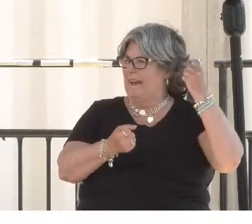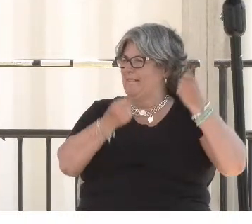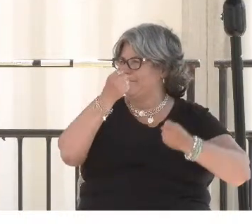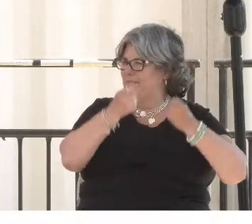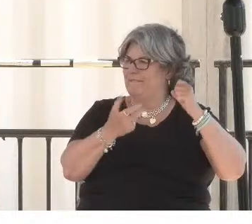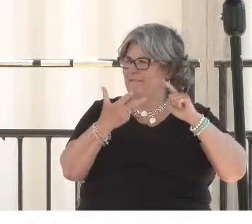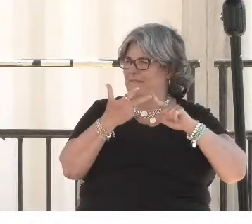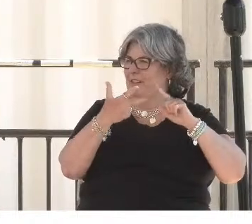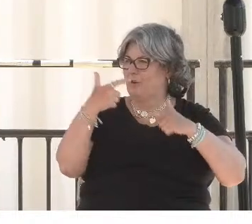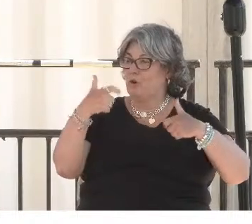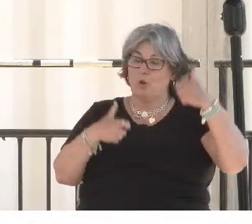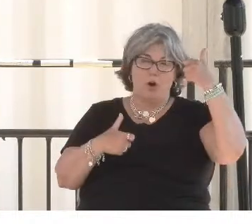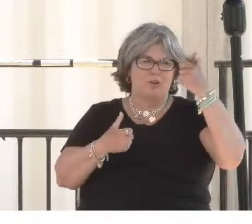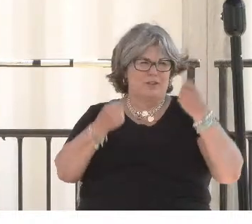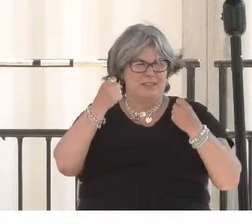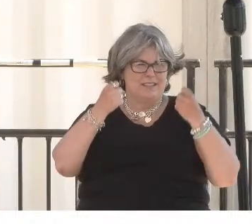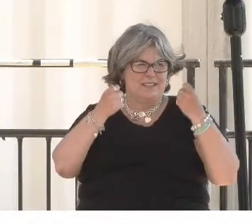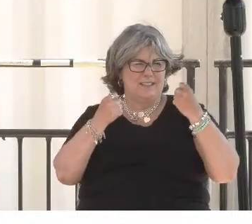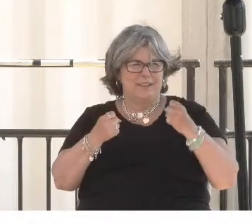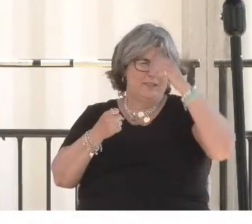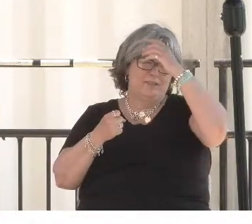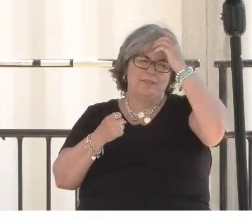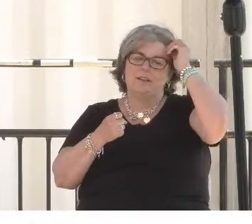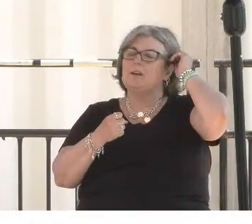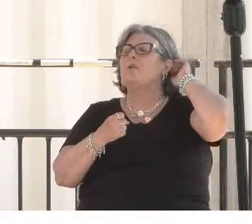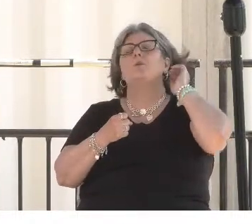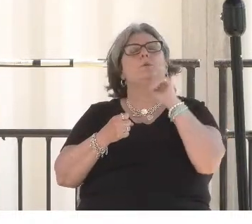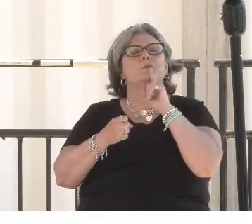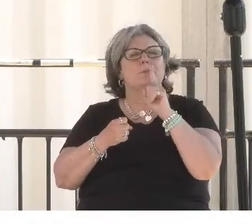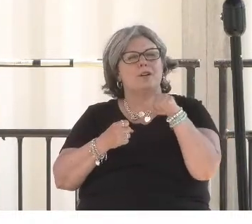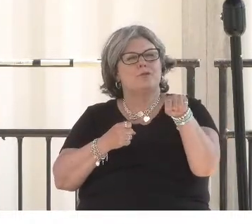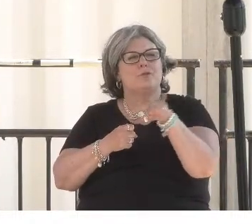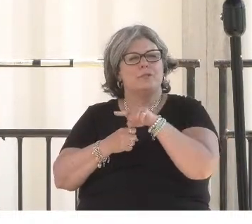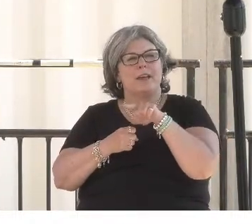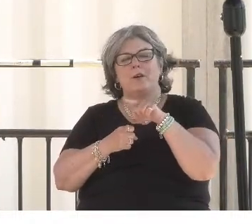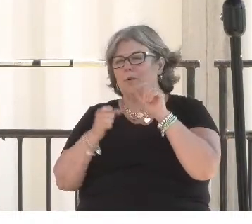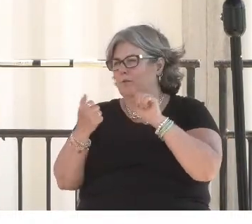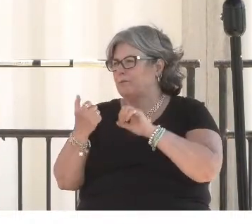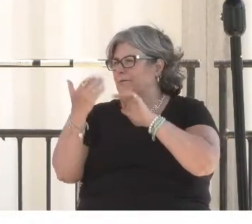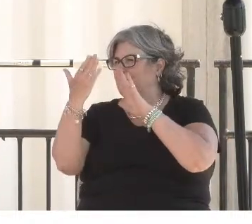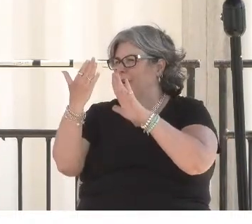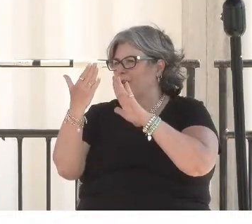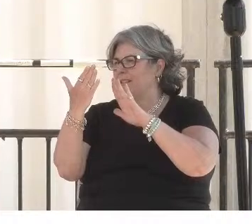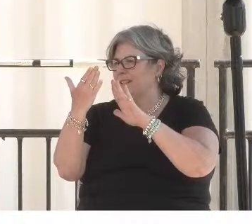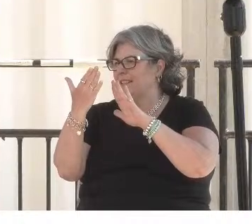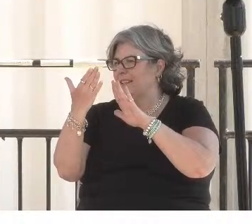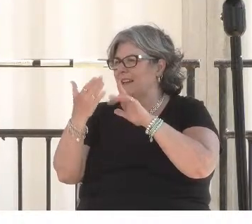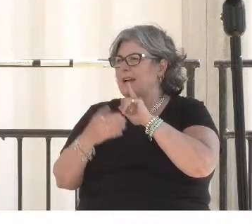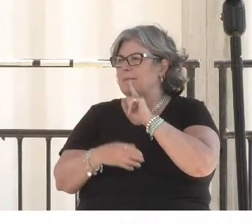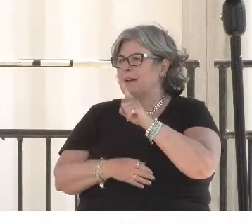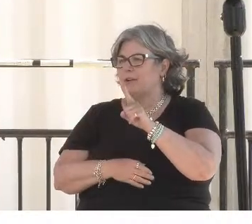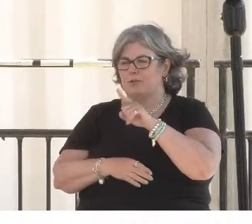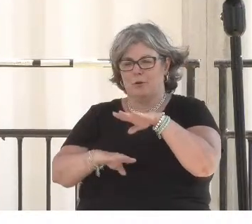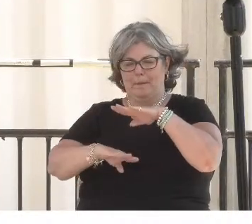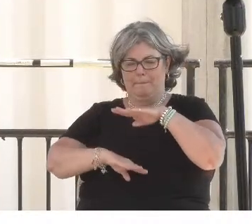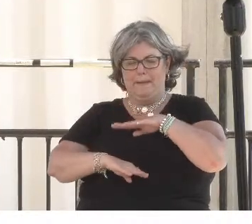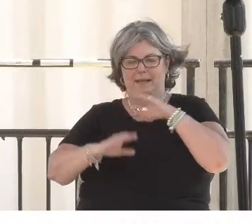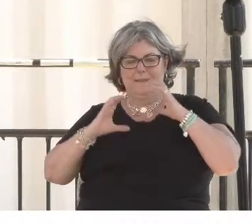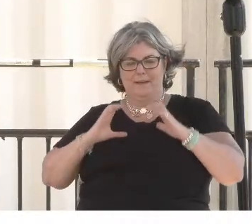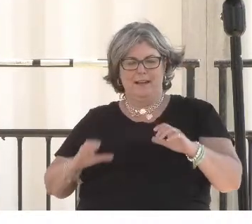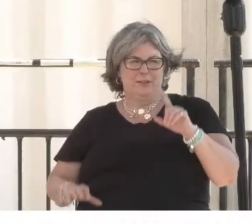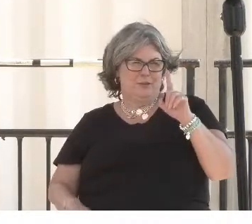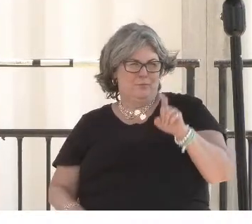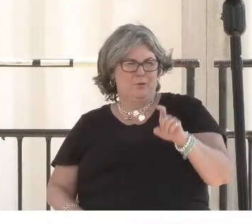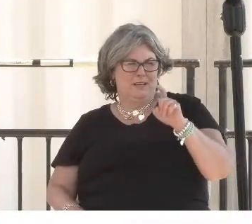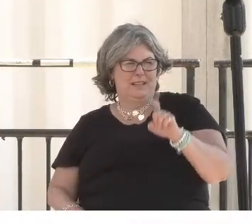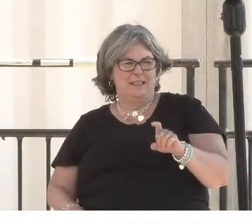that largest piece, that's where we wanted to make sure that we were attacking and making sure that we were meeting our customer needs.